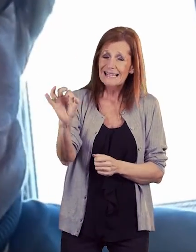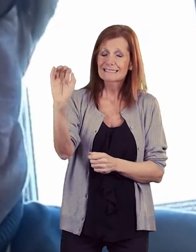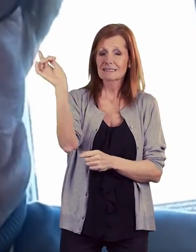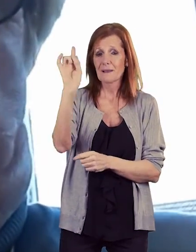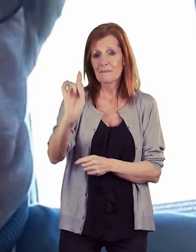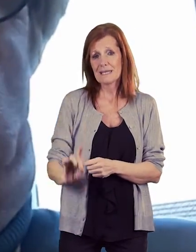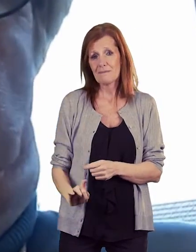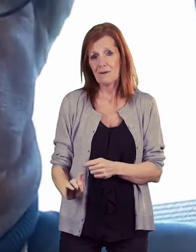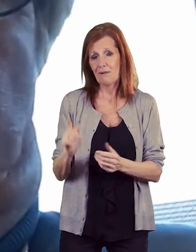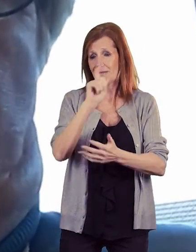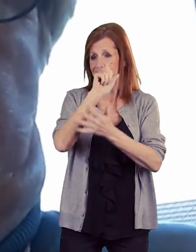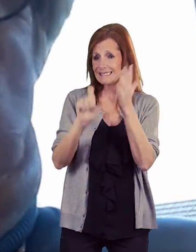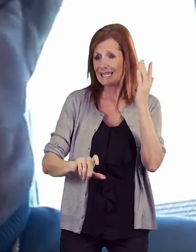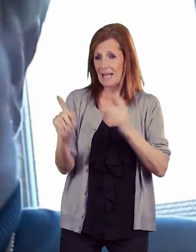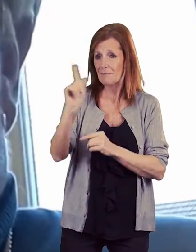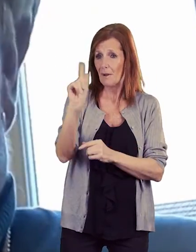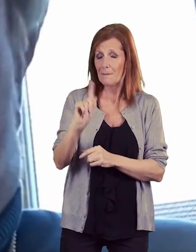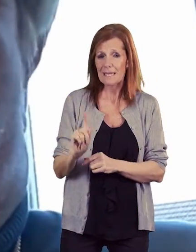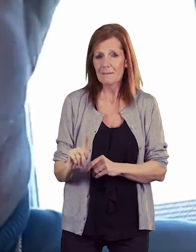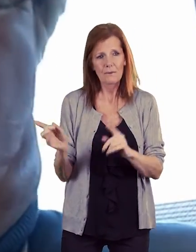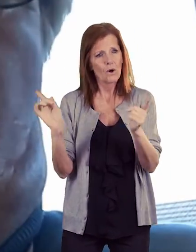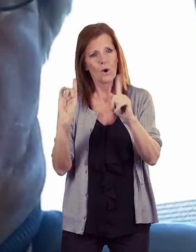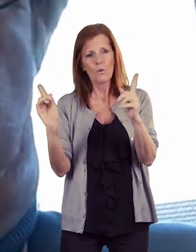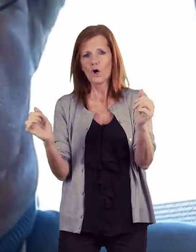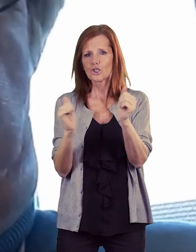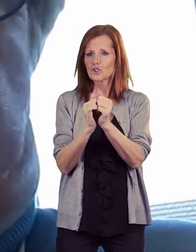blind person, you know,